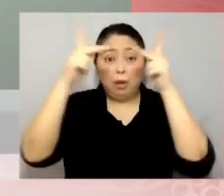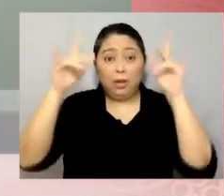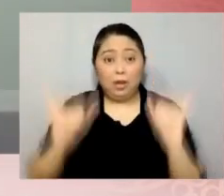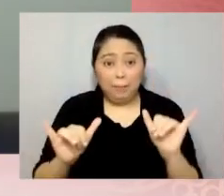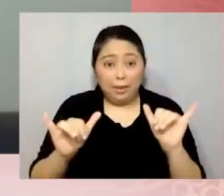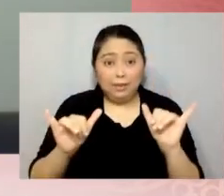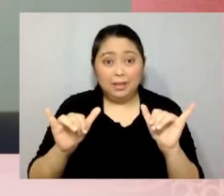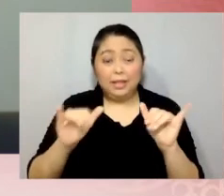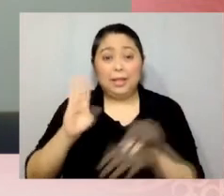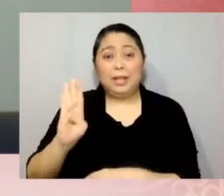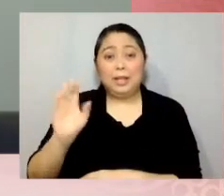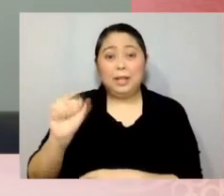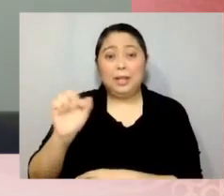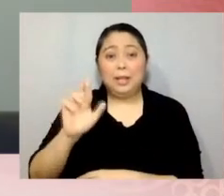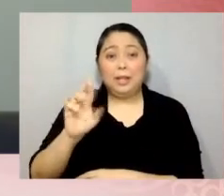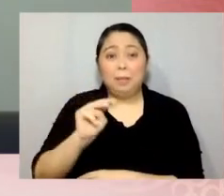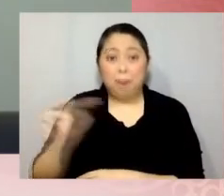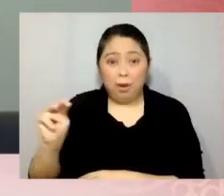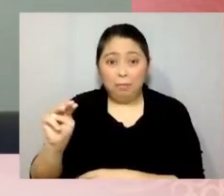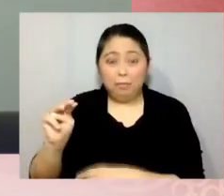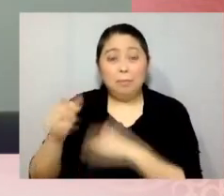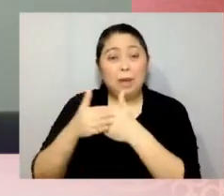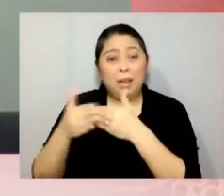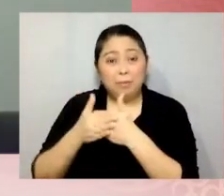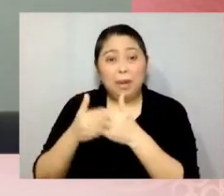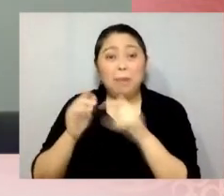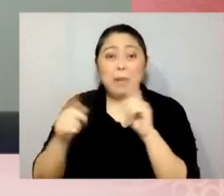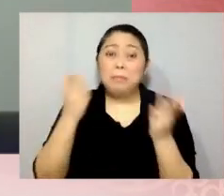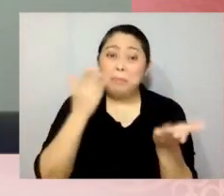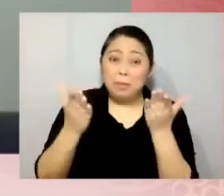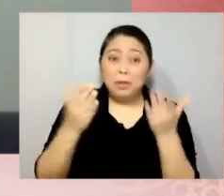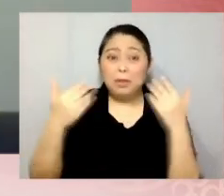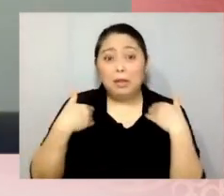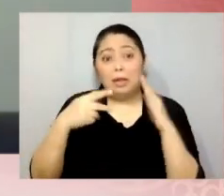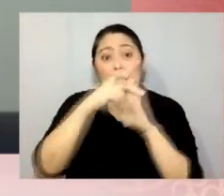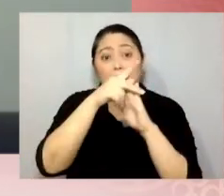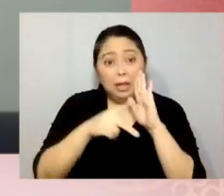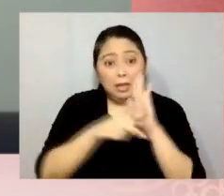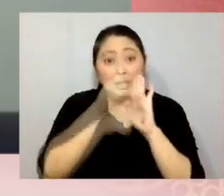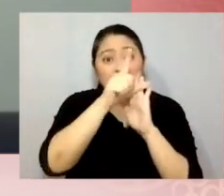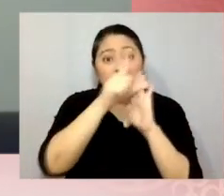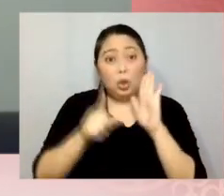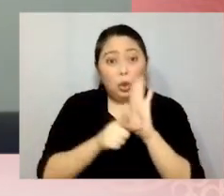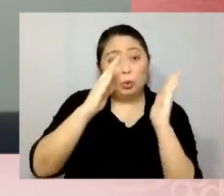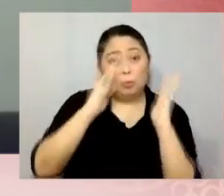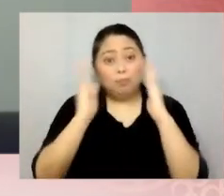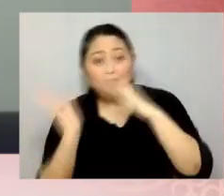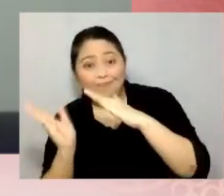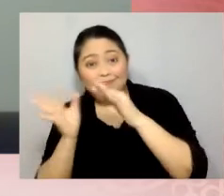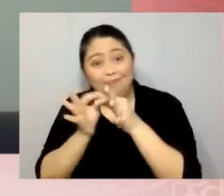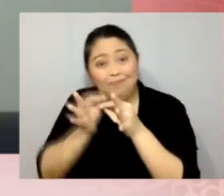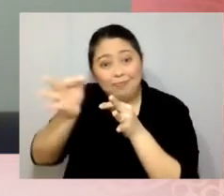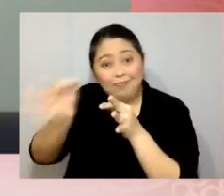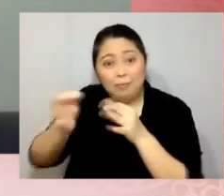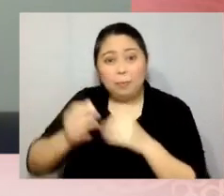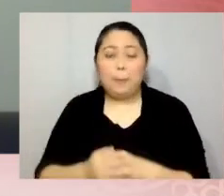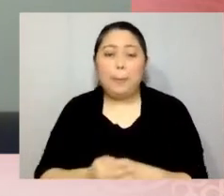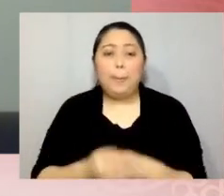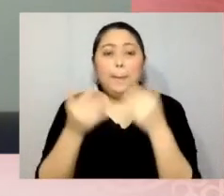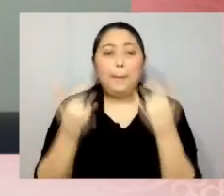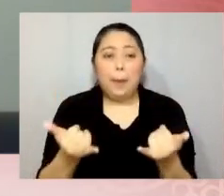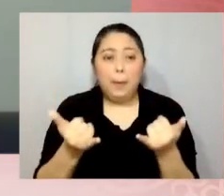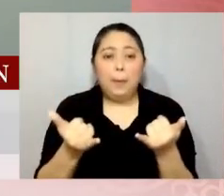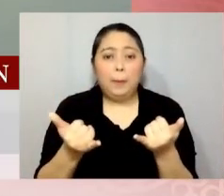there will be a legislation resetting the same. We are on the registration, and of course,